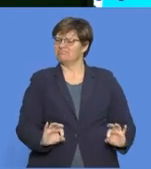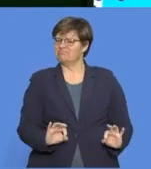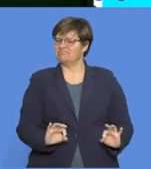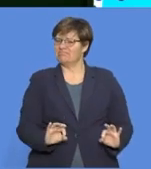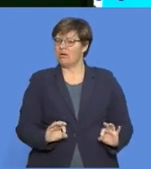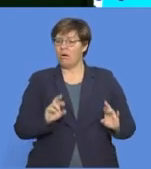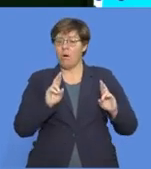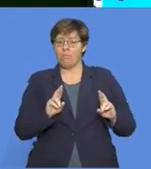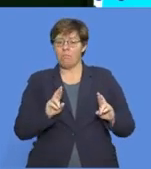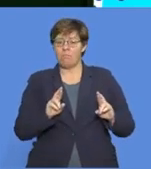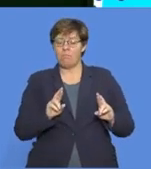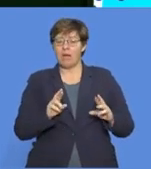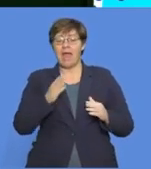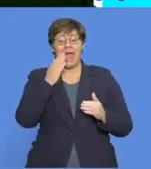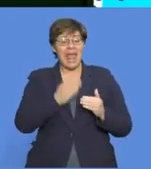end of this lesson